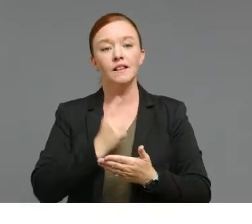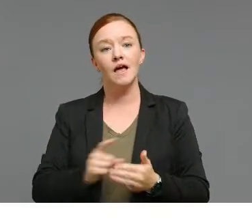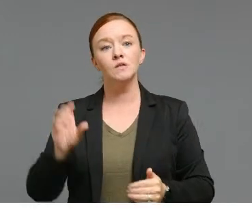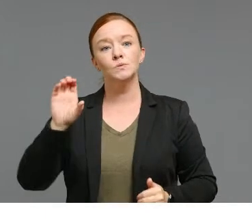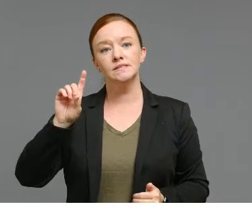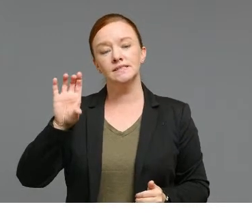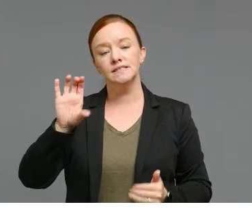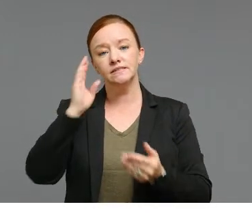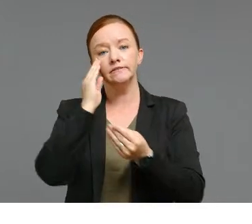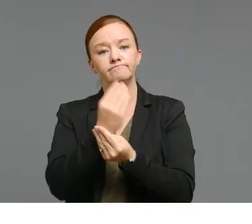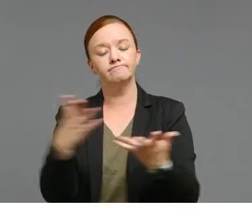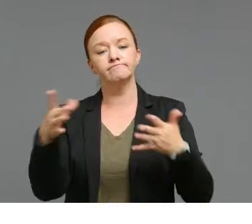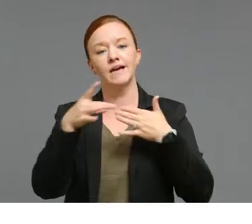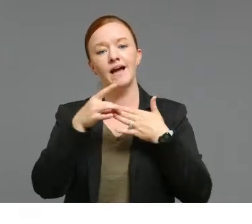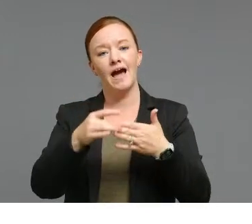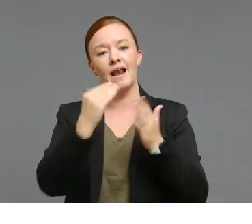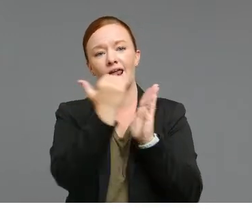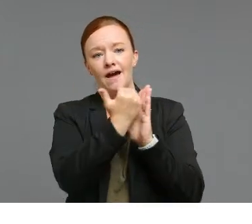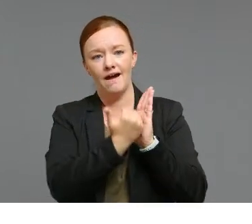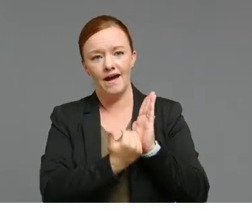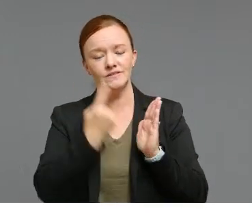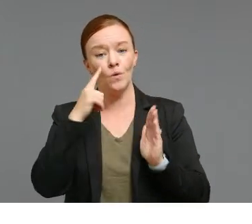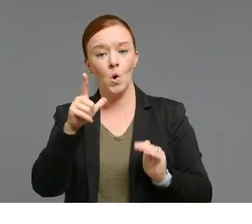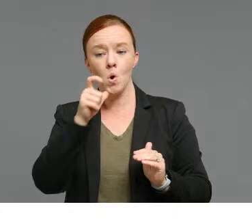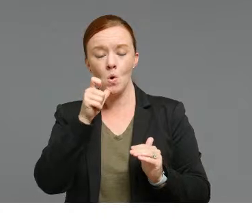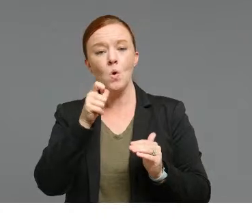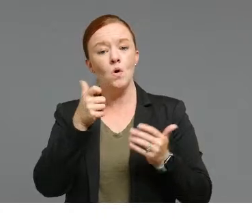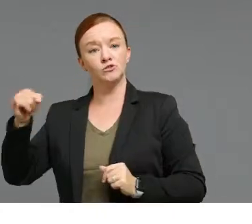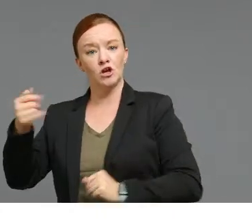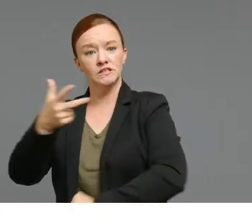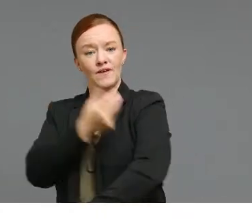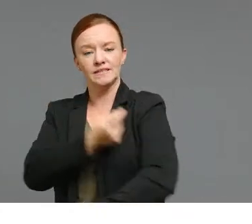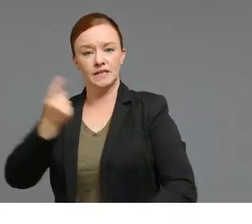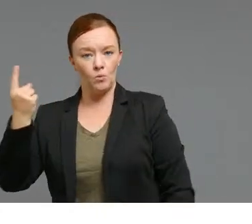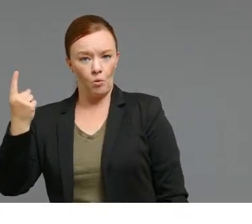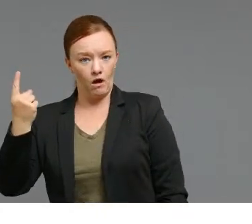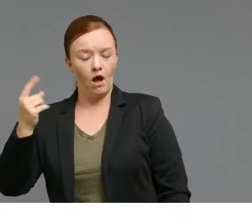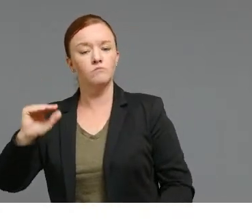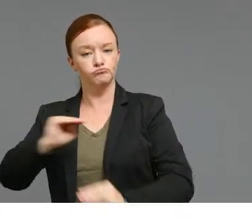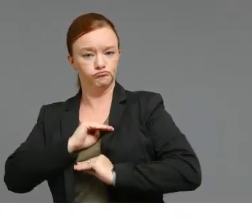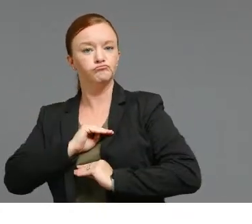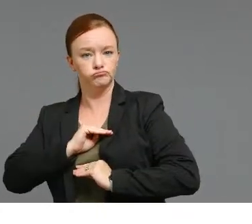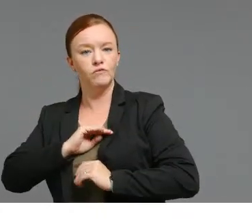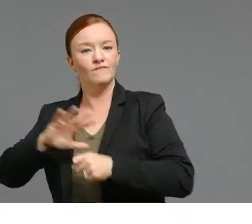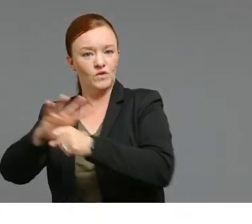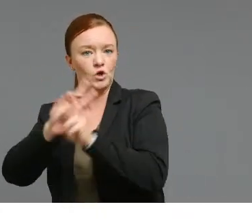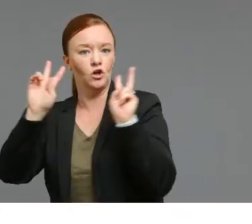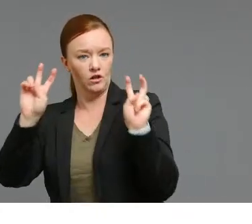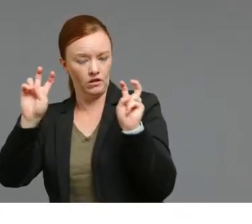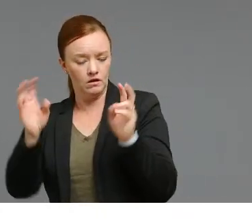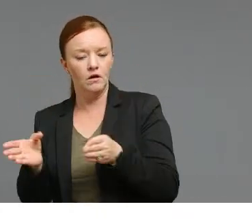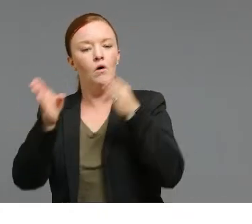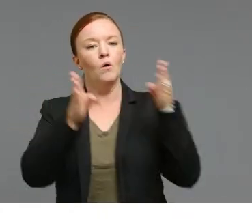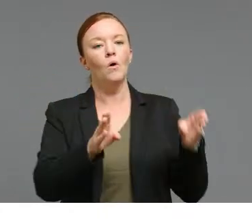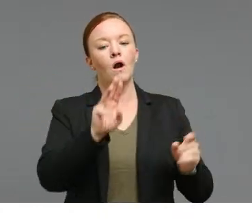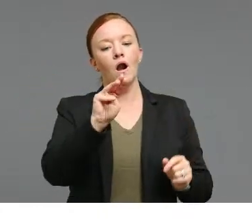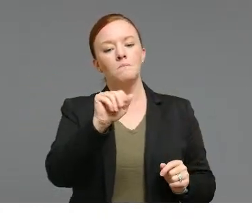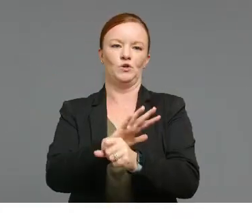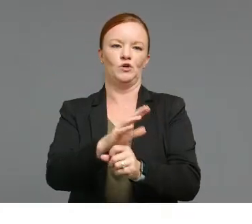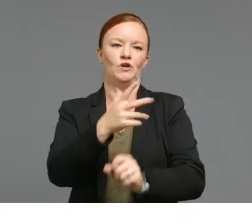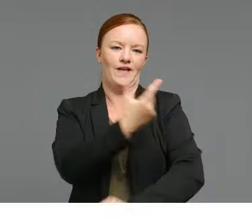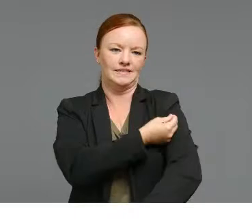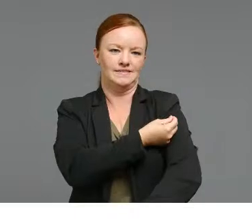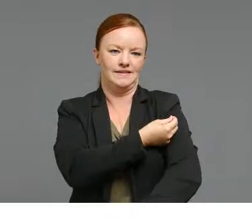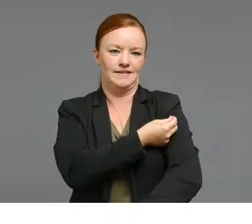issued guidance for our fully vaccinated individuals, Johnson, or you've finished your second dose of the Moderna or Pfizer, and